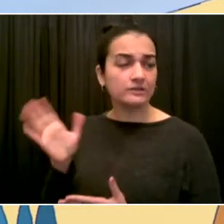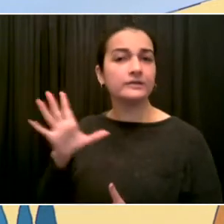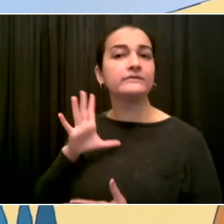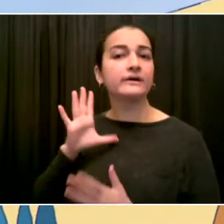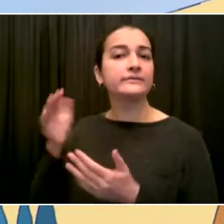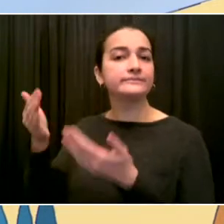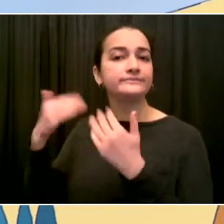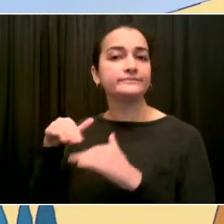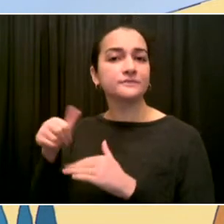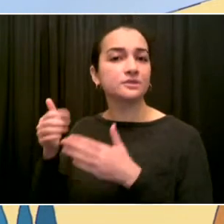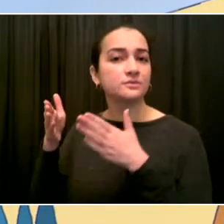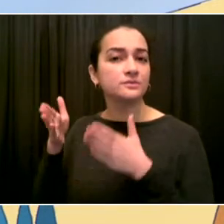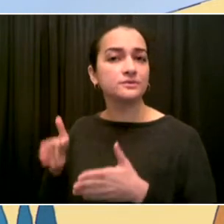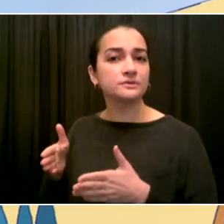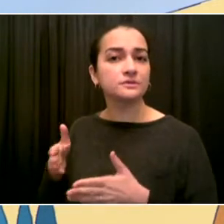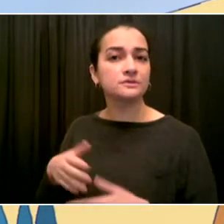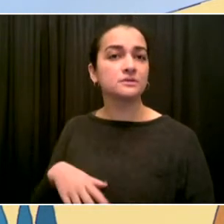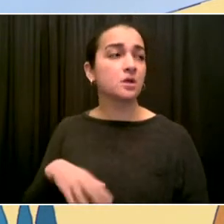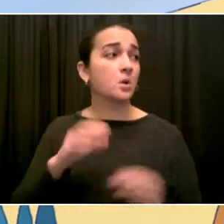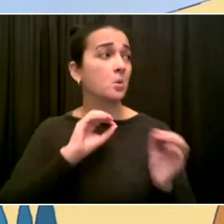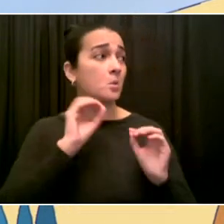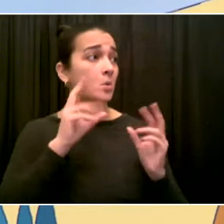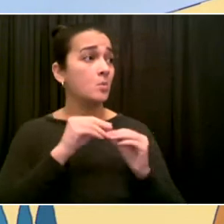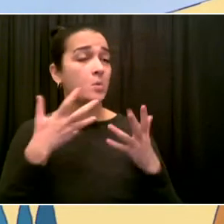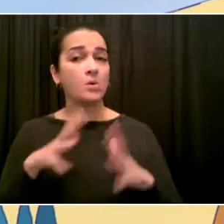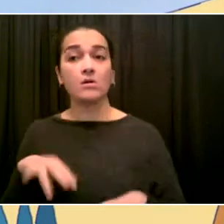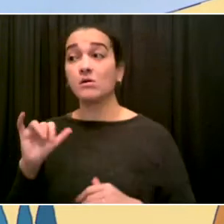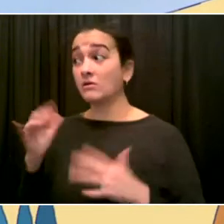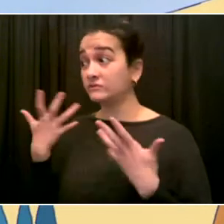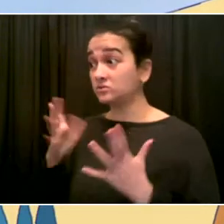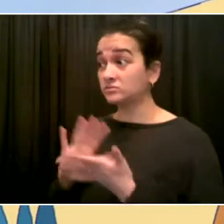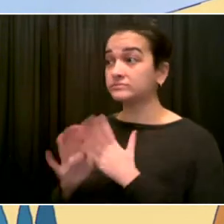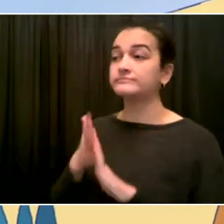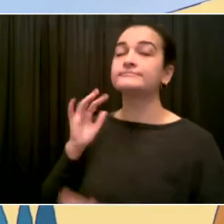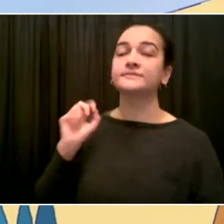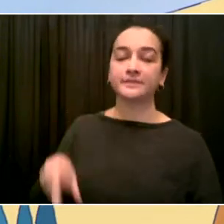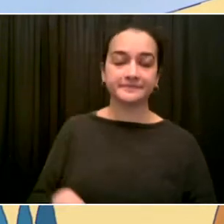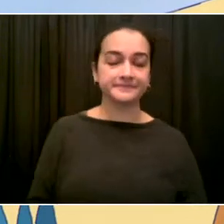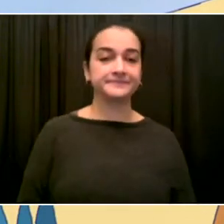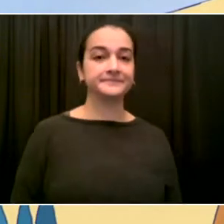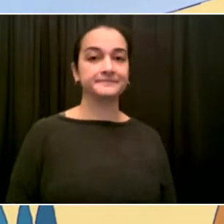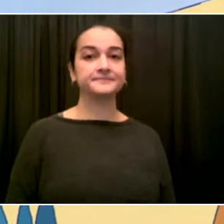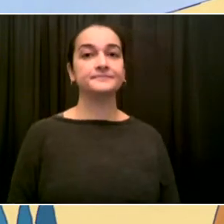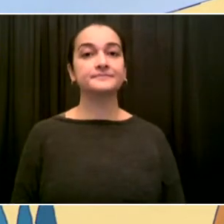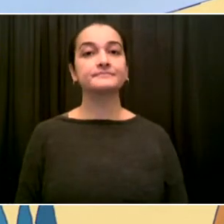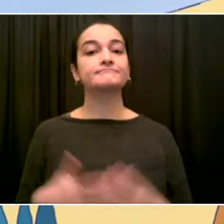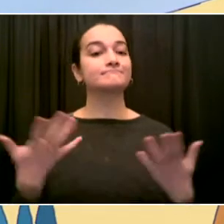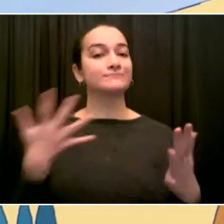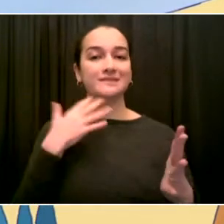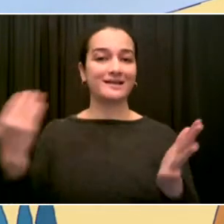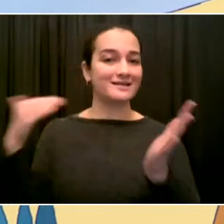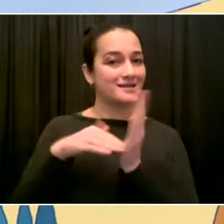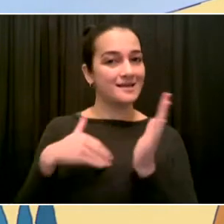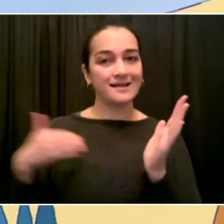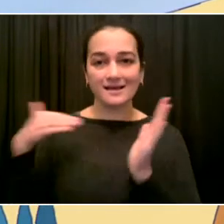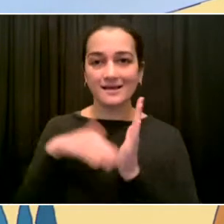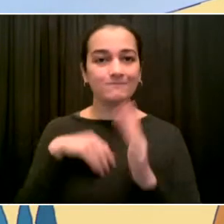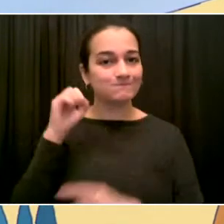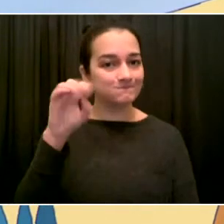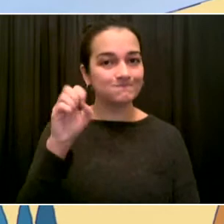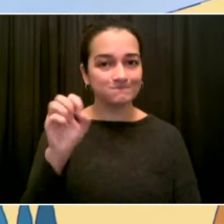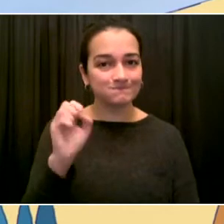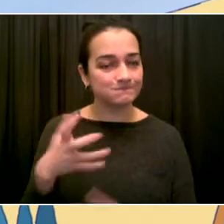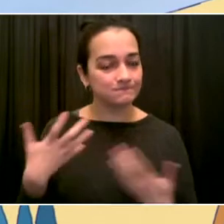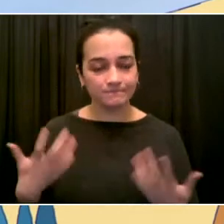wrap up, and I'm just going to repeat, because I love this so much, what Dave Choksi said. I'm going to do a book of Dave Choksi's sayings. We have